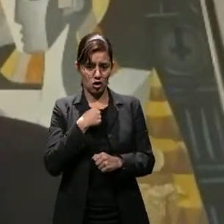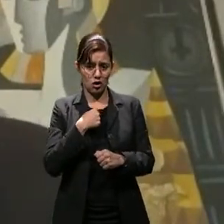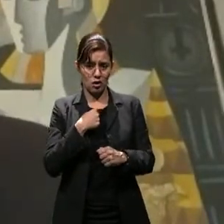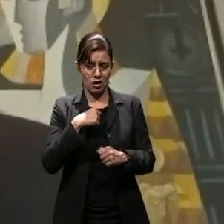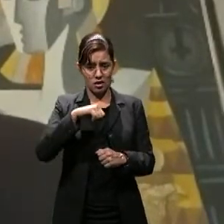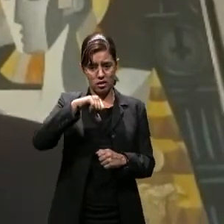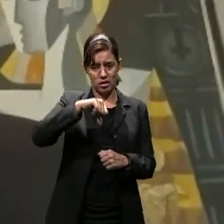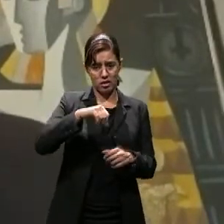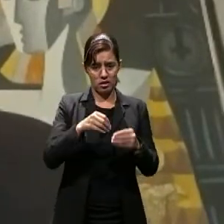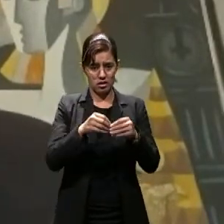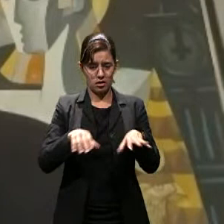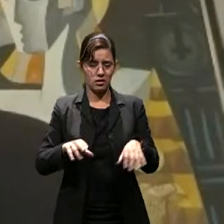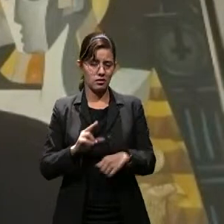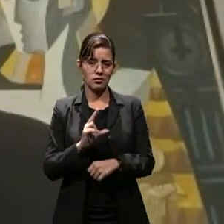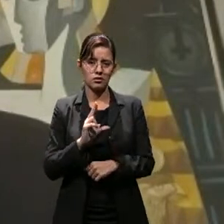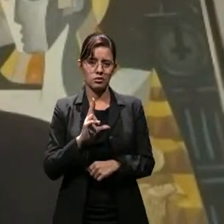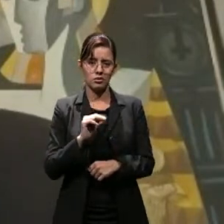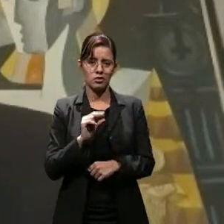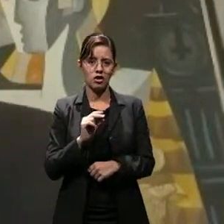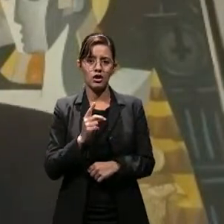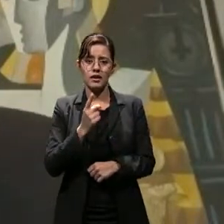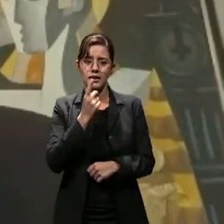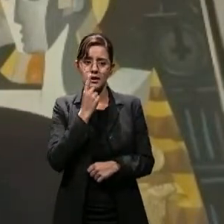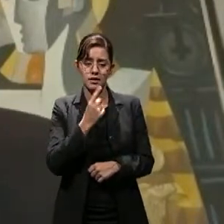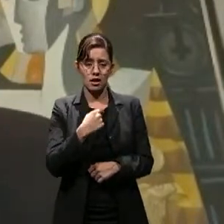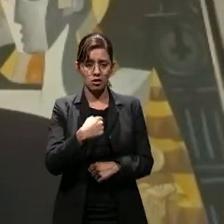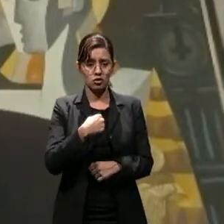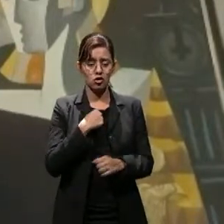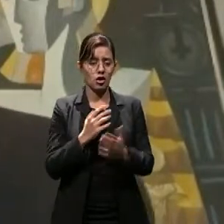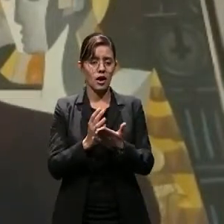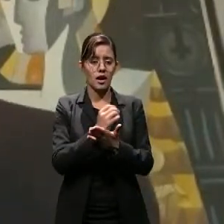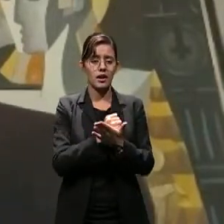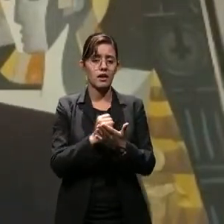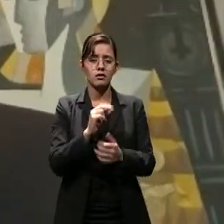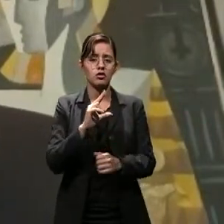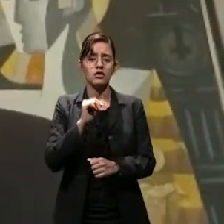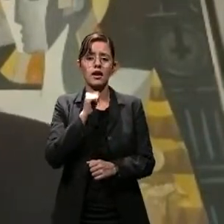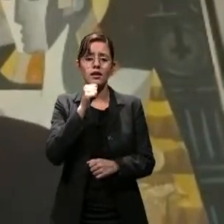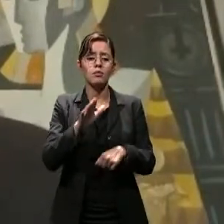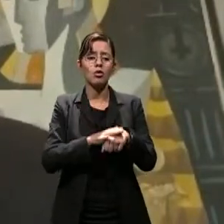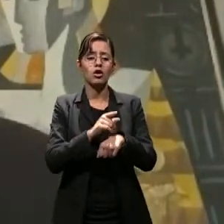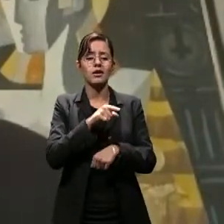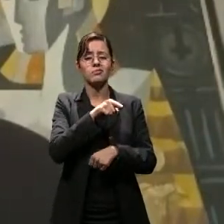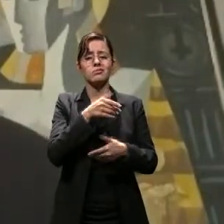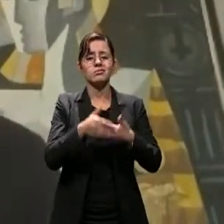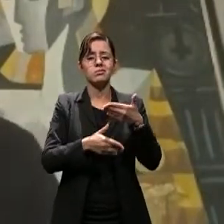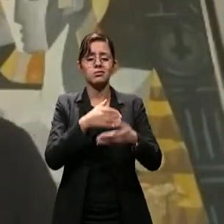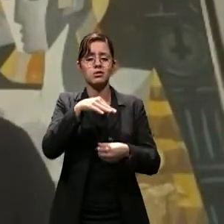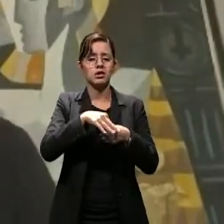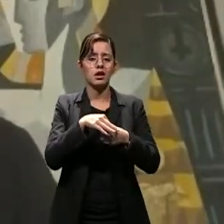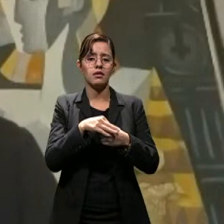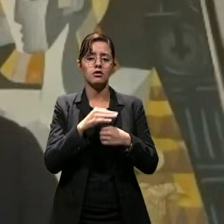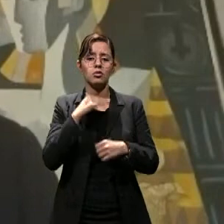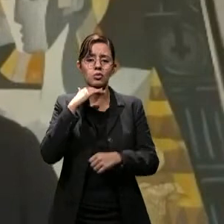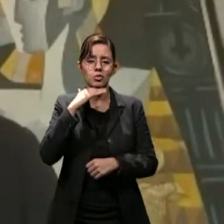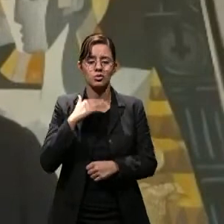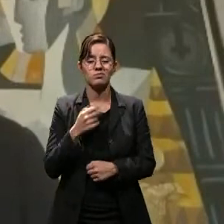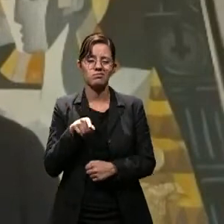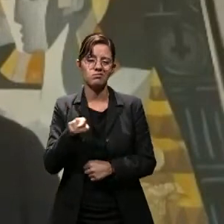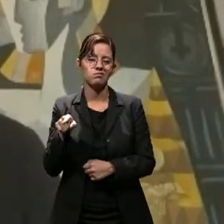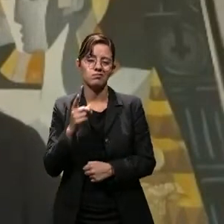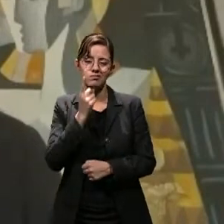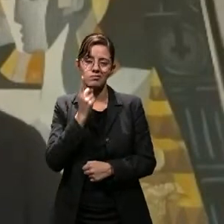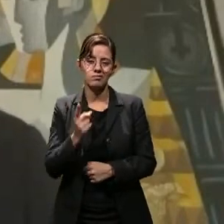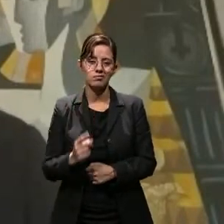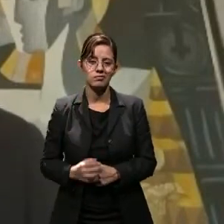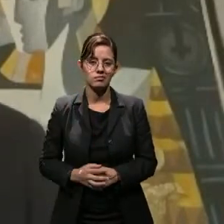in the minds of the voters. And instead of saying, I lost, no, the conditions of the election made me